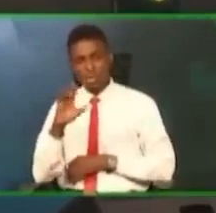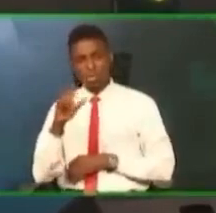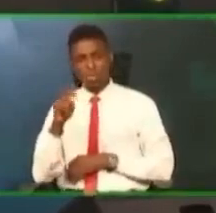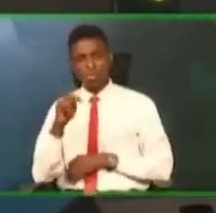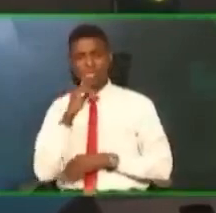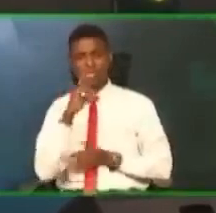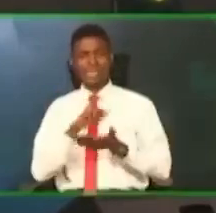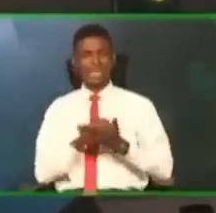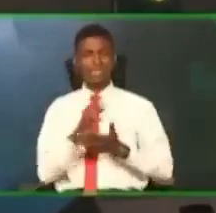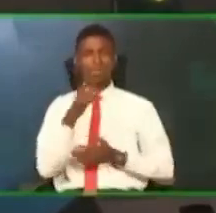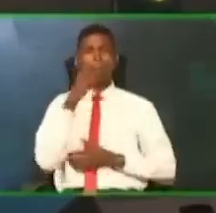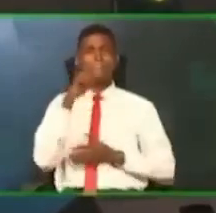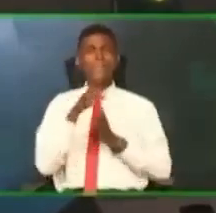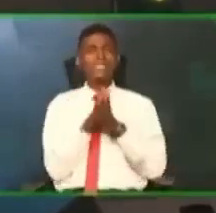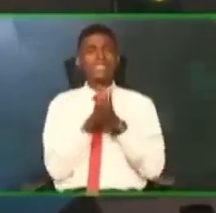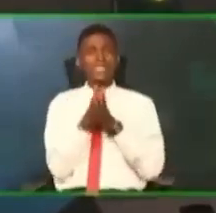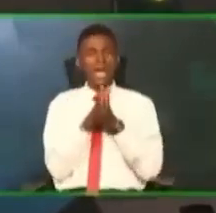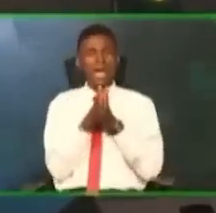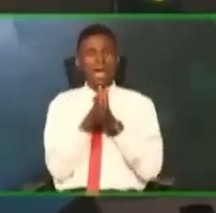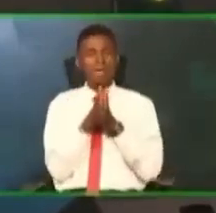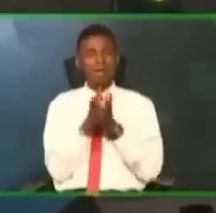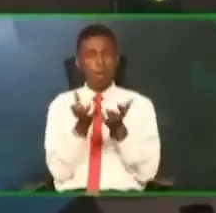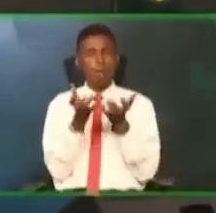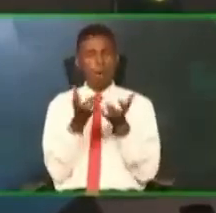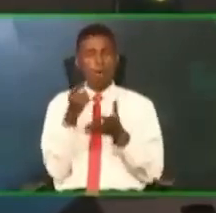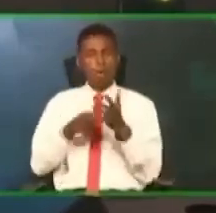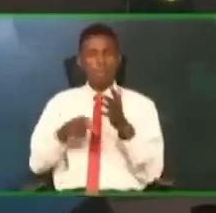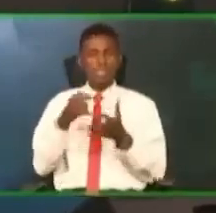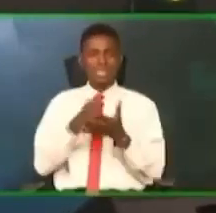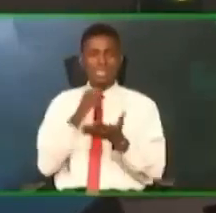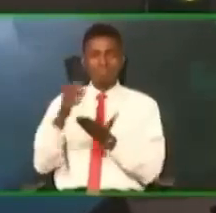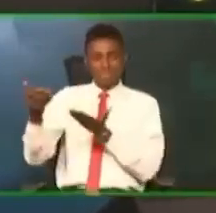it is bringing for it to be called seduction.